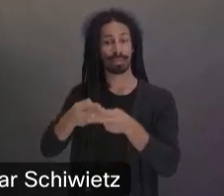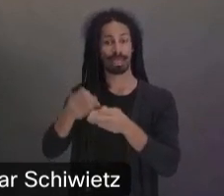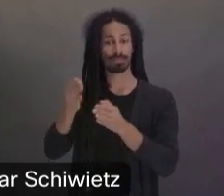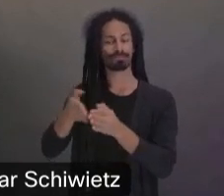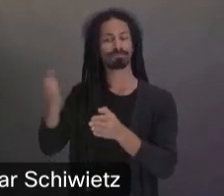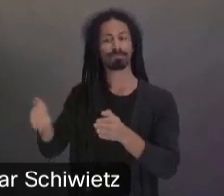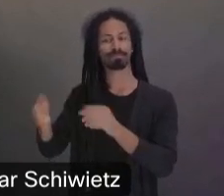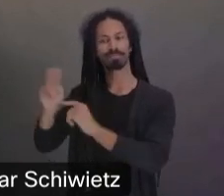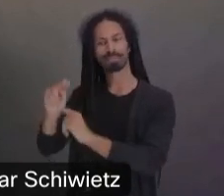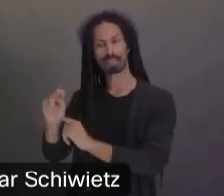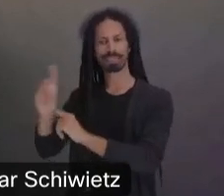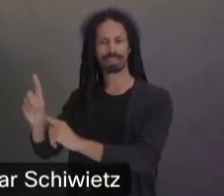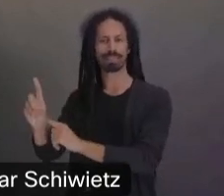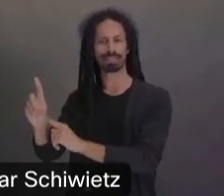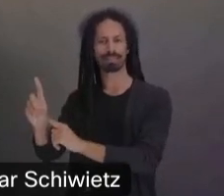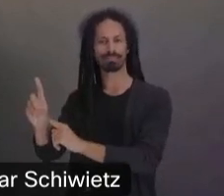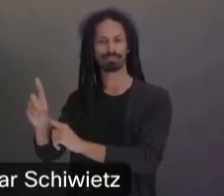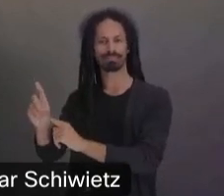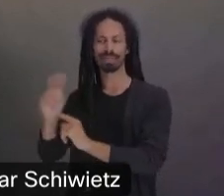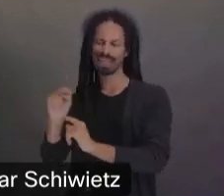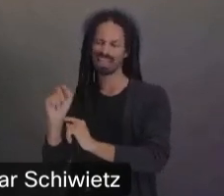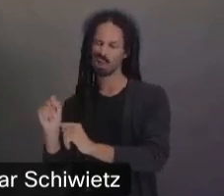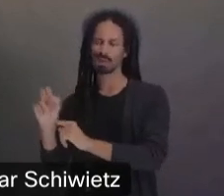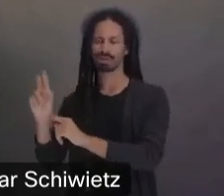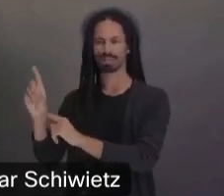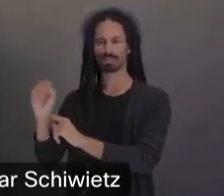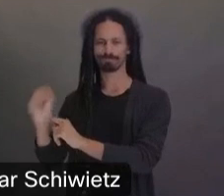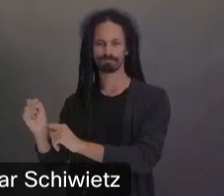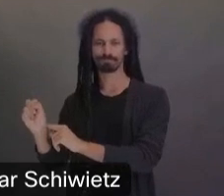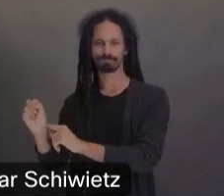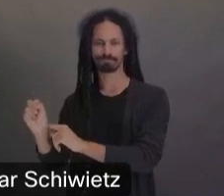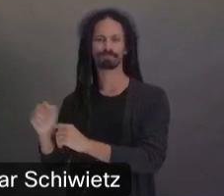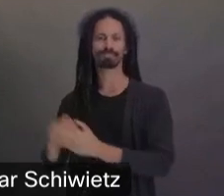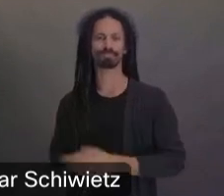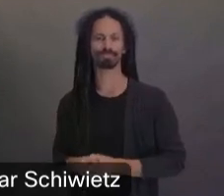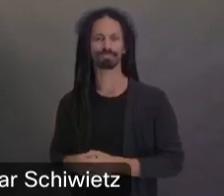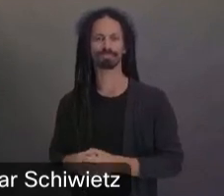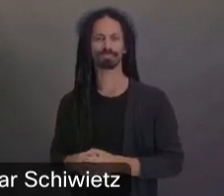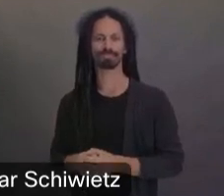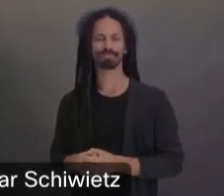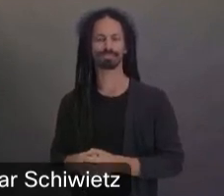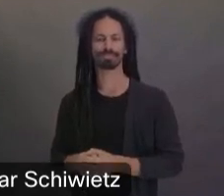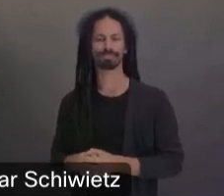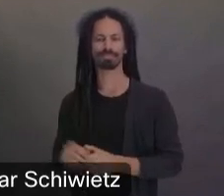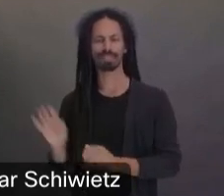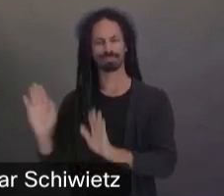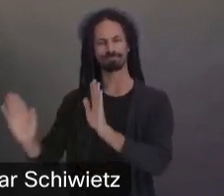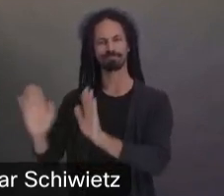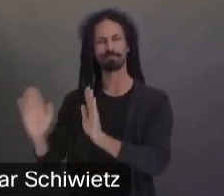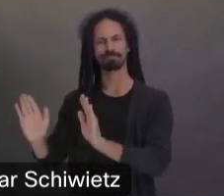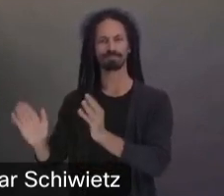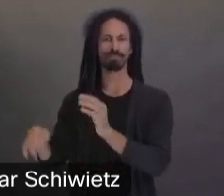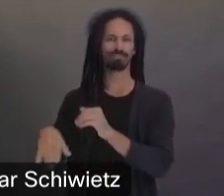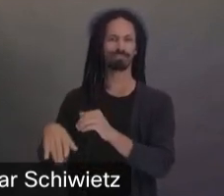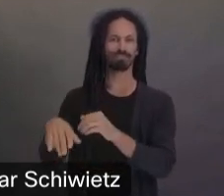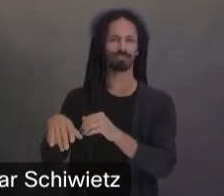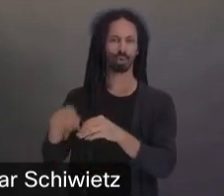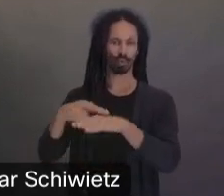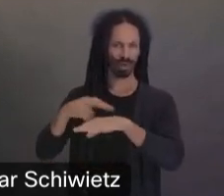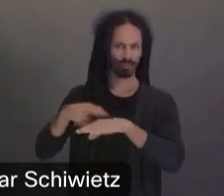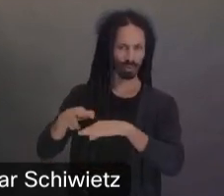N.D. end of parenthesis. Again, similar for the narrative form, author, parenthesis,